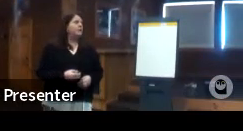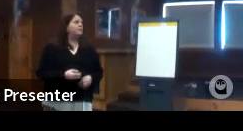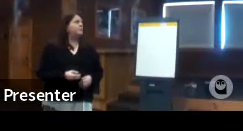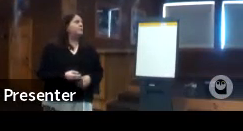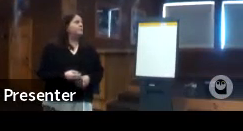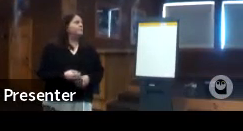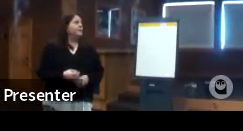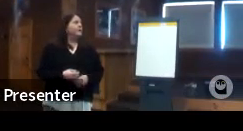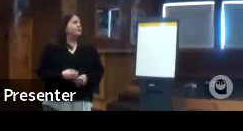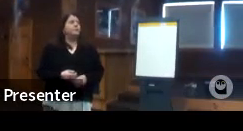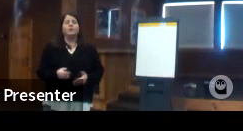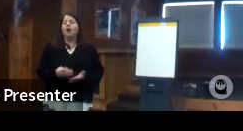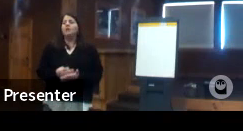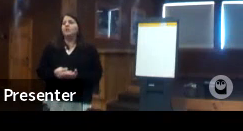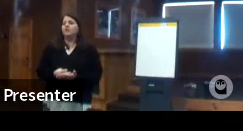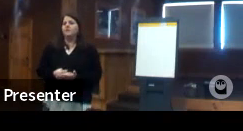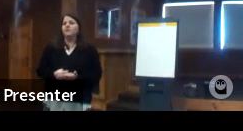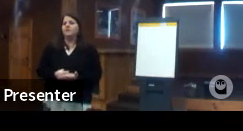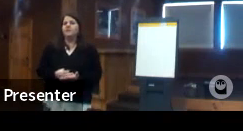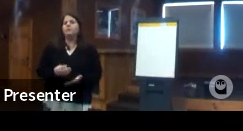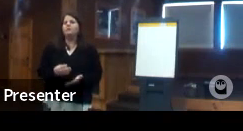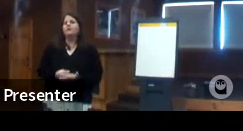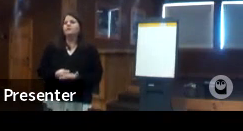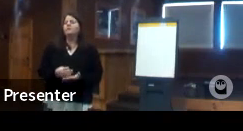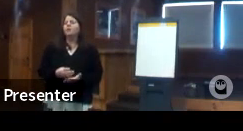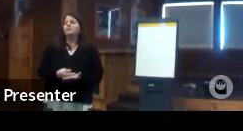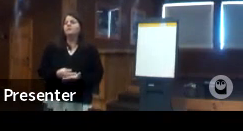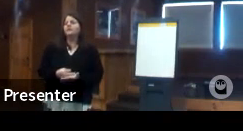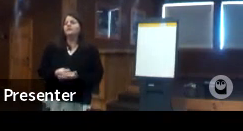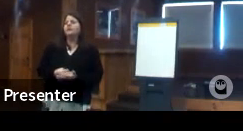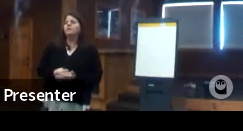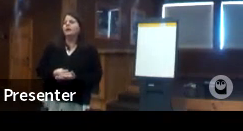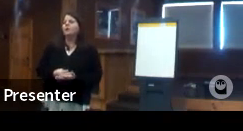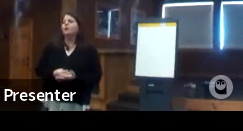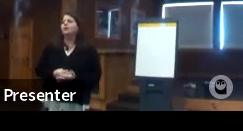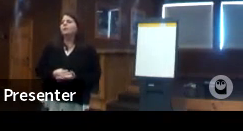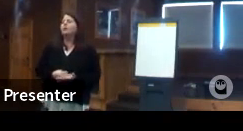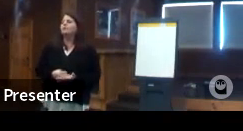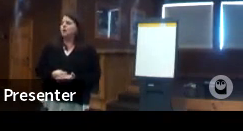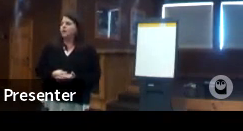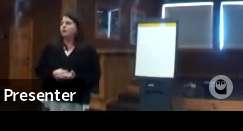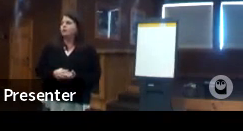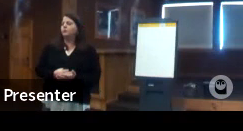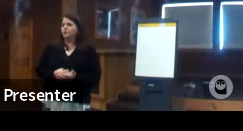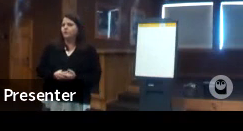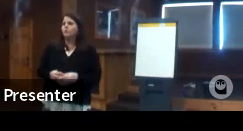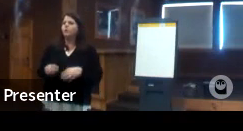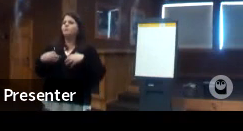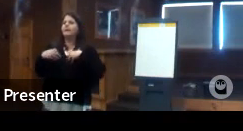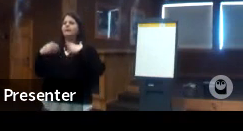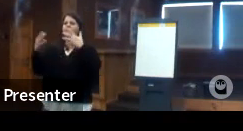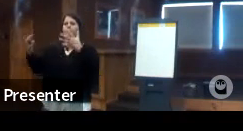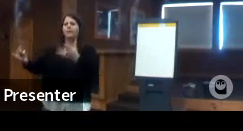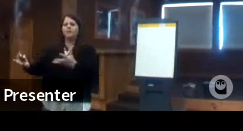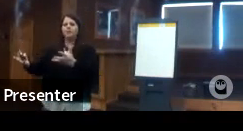help educate them. Some cautions. You never want to testify in a way where you are drawing conclusions.